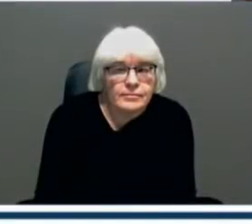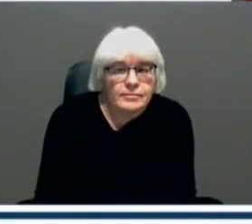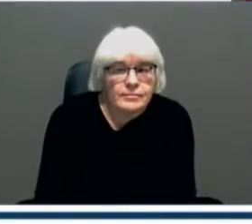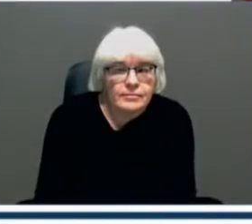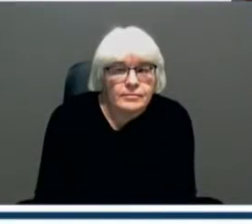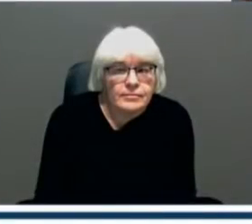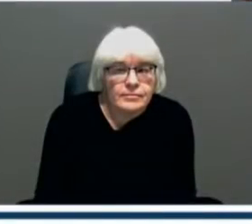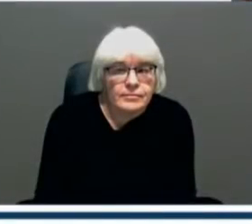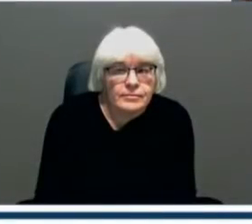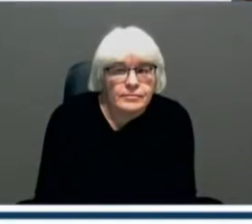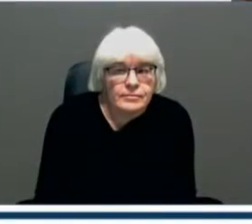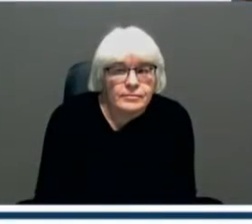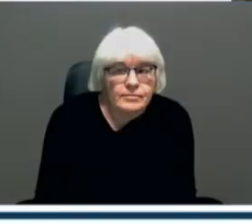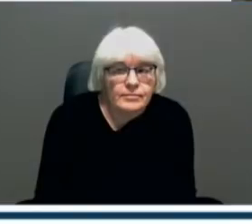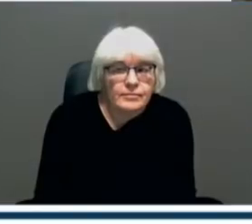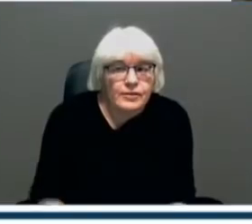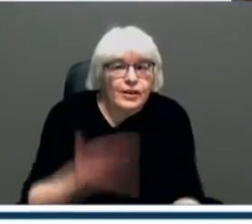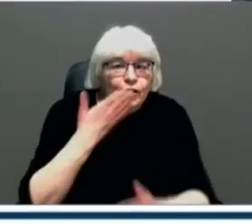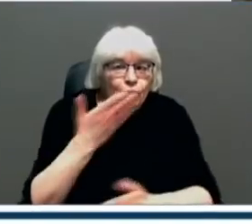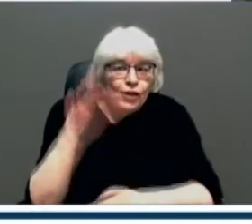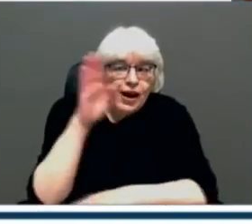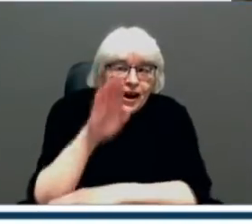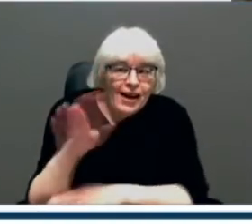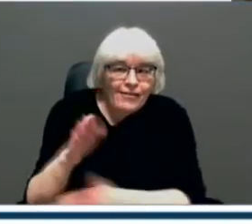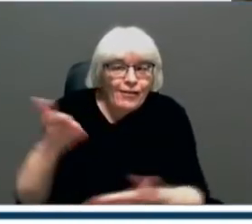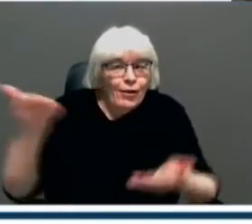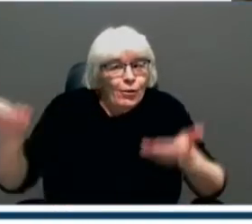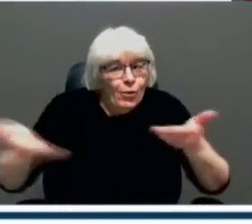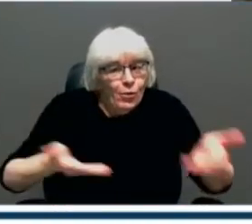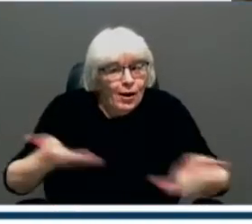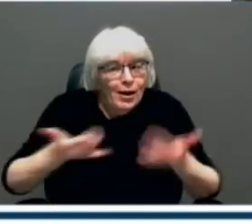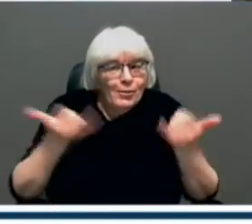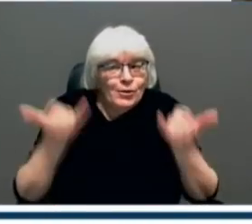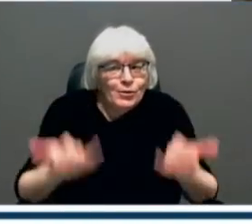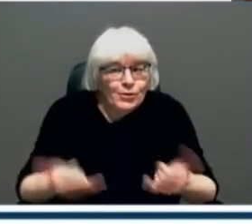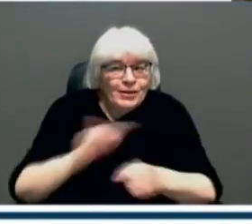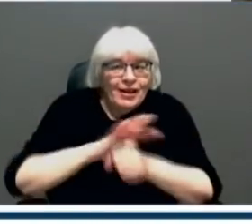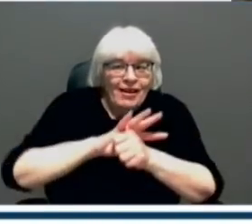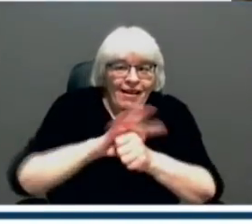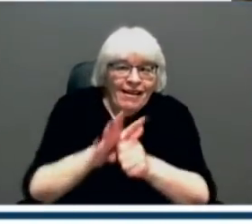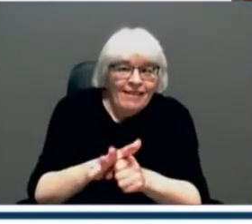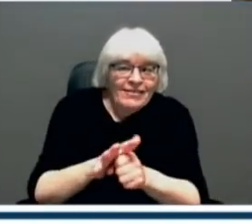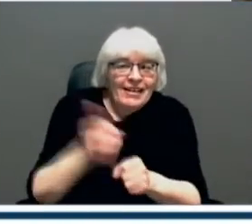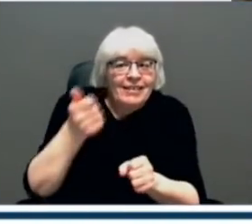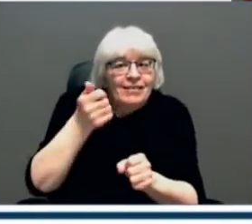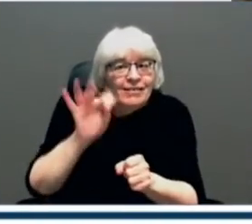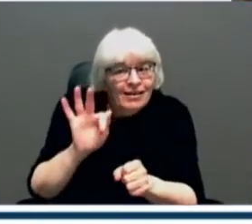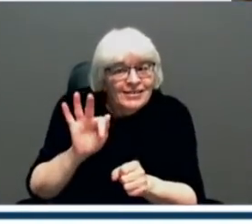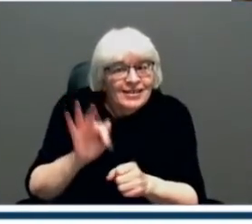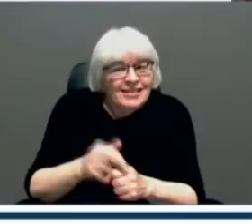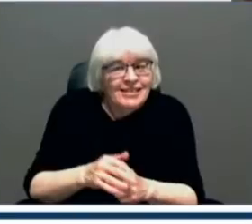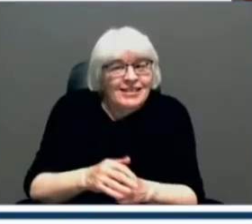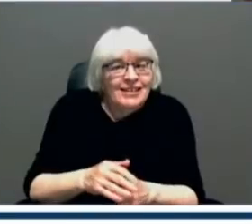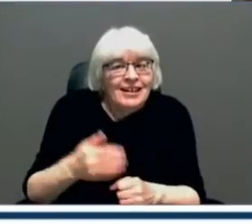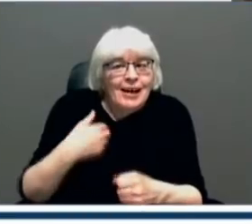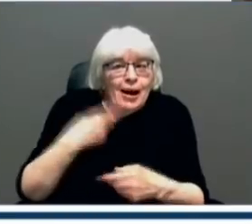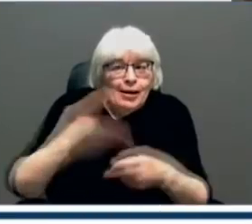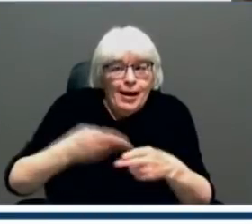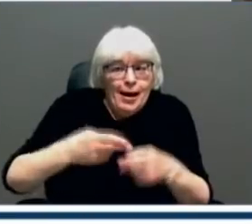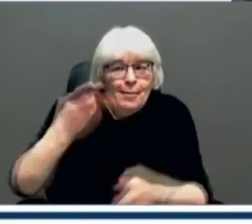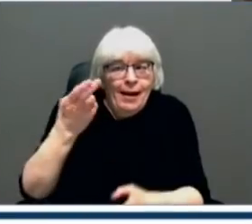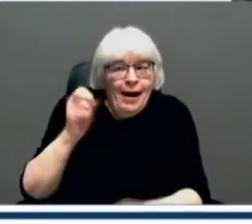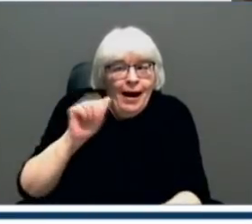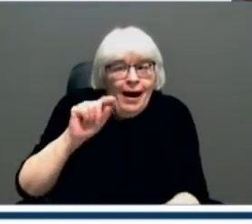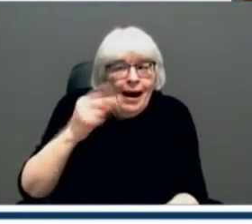Good afternoon and welcome to today's COVID-19 update. I'm Heather Fairbairn and I'll be your moderator today. Before we begin, allow me